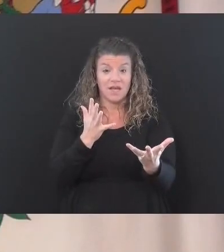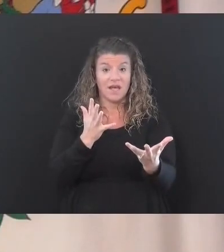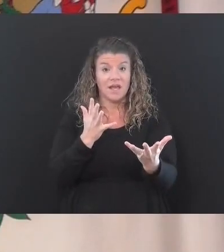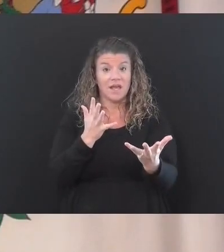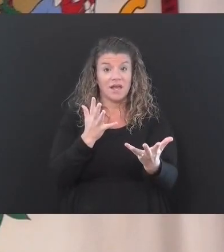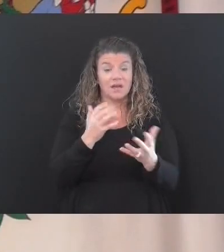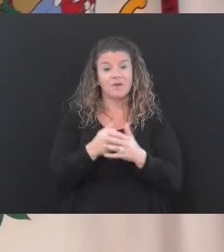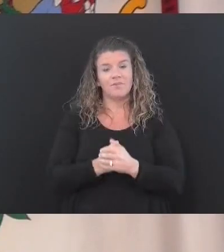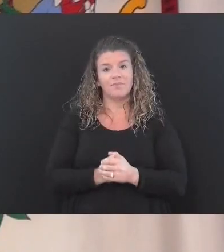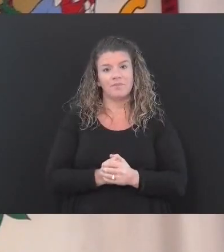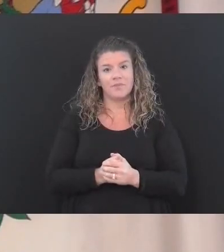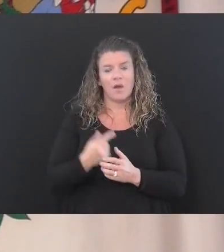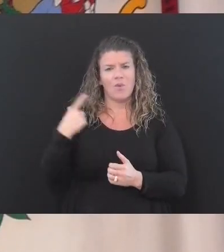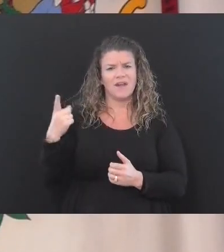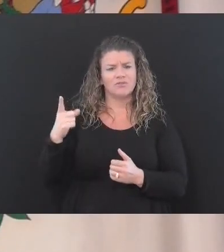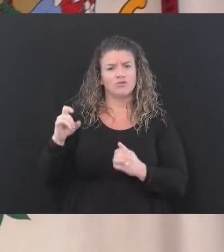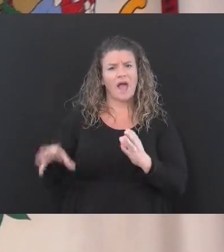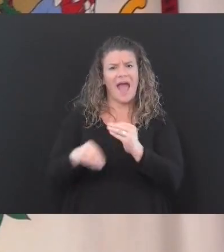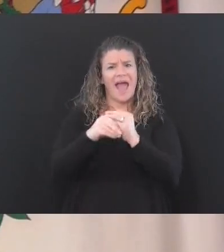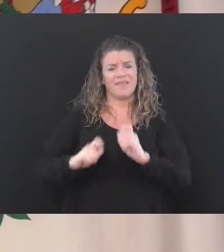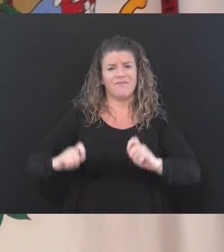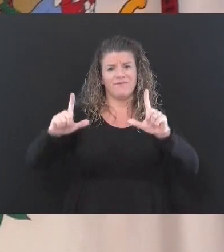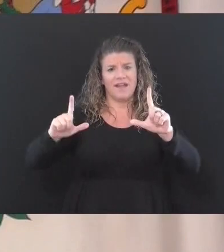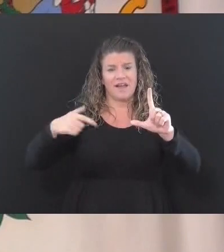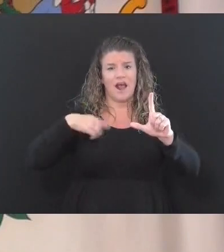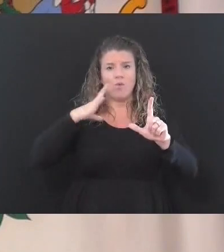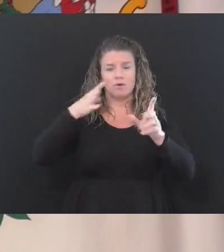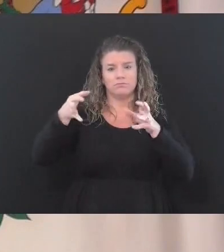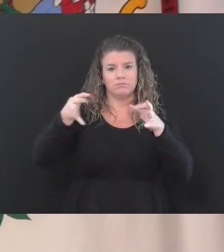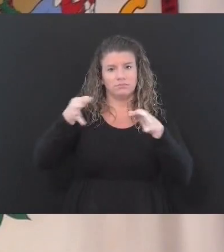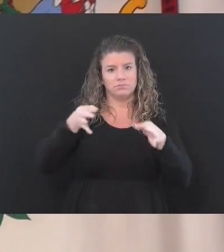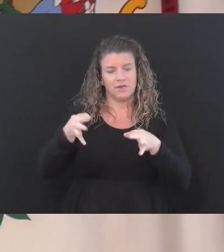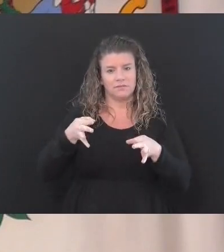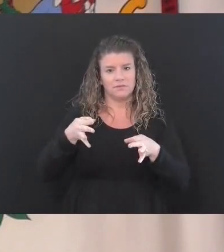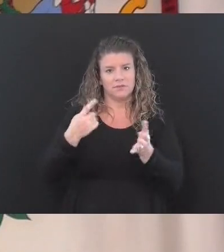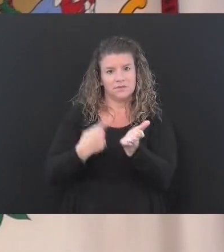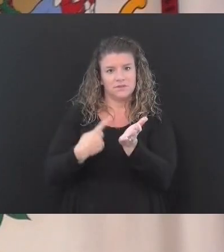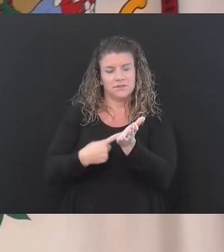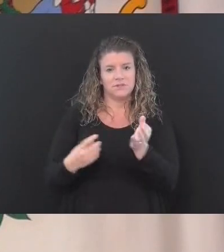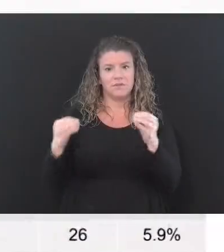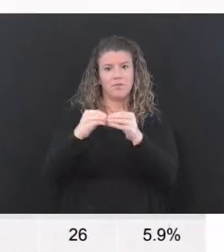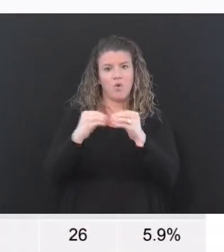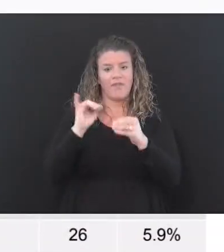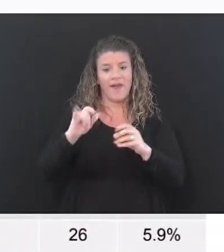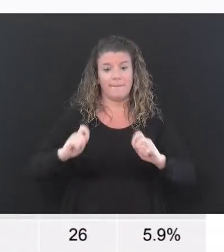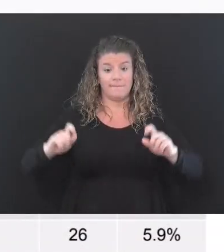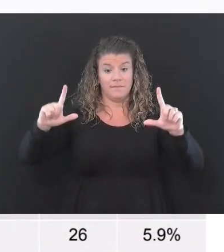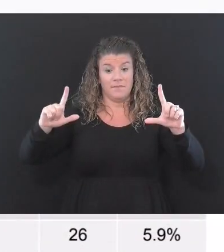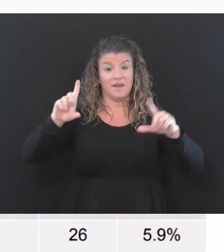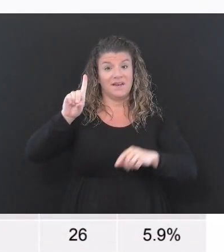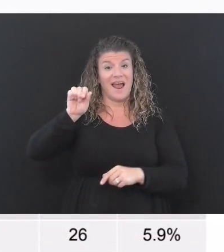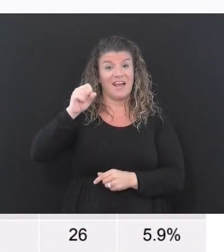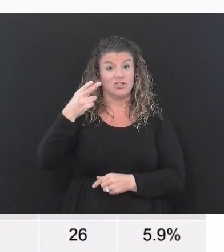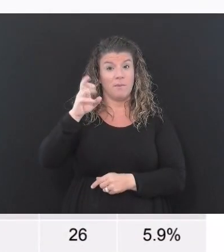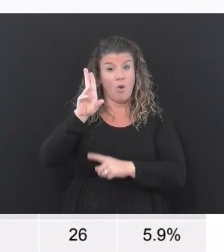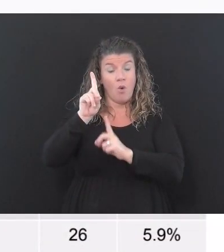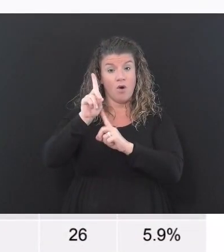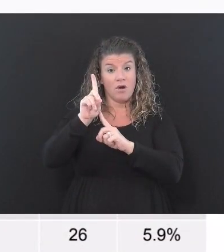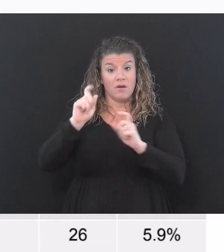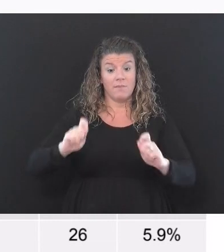if you want to put that up now, and then I'll go, with our primary dashboard.